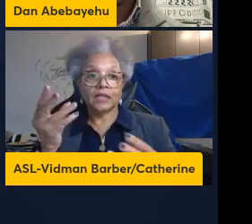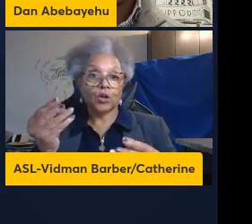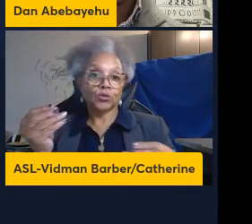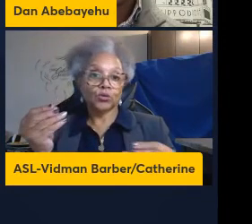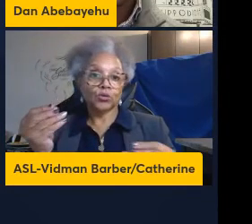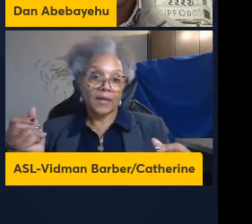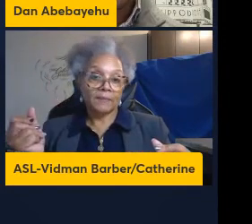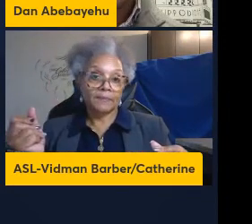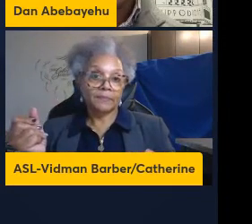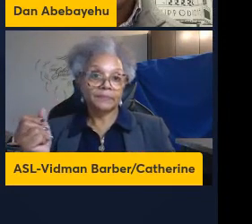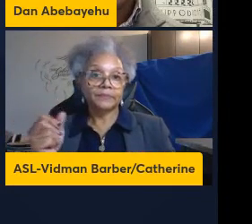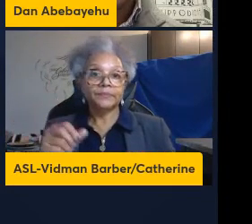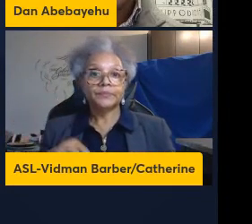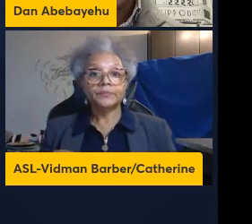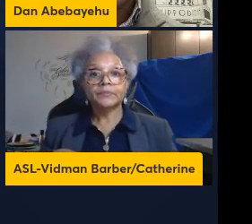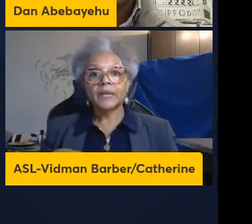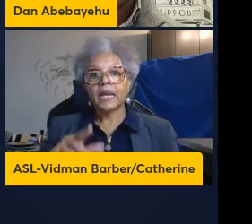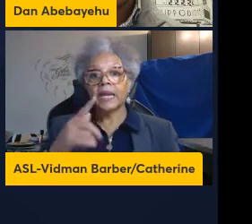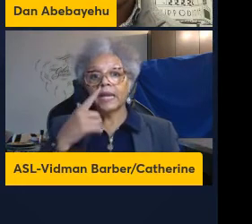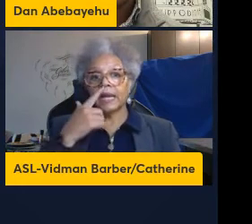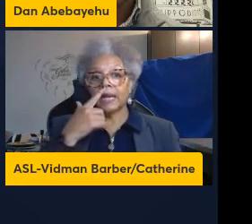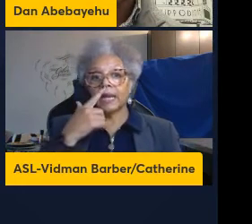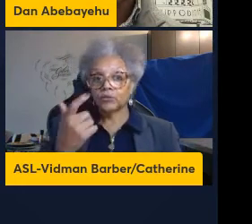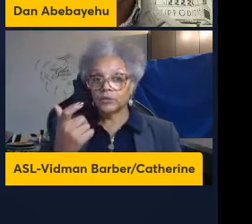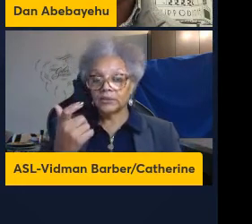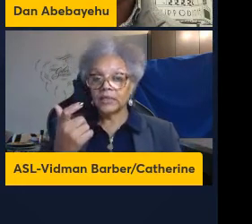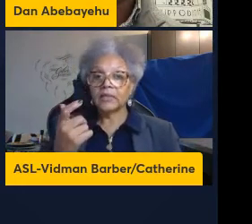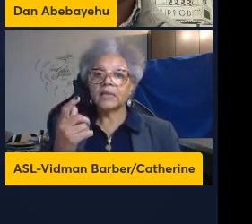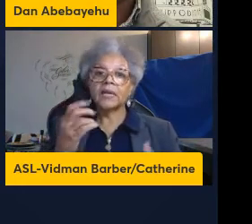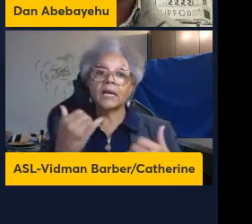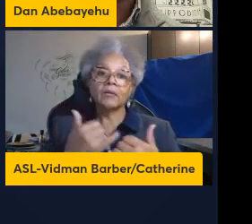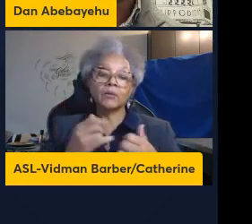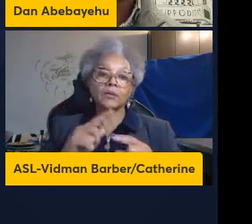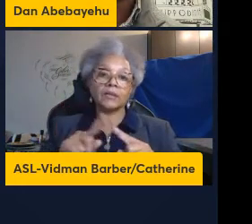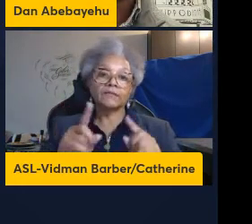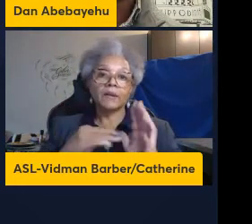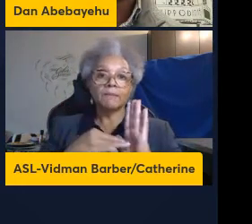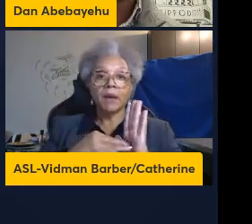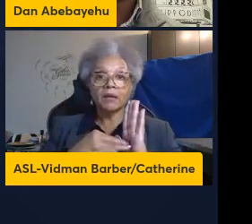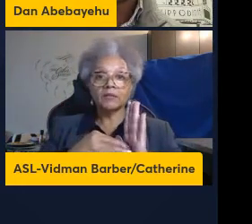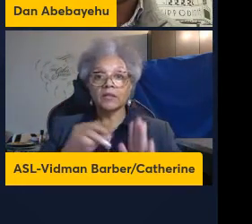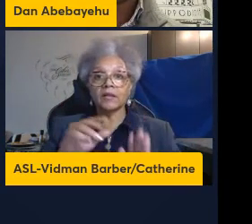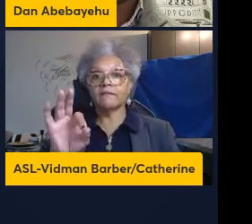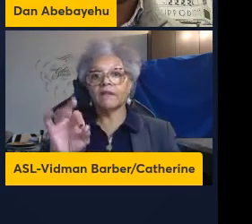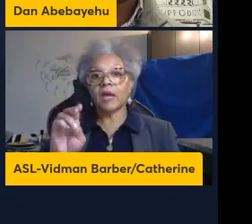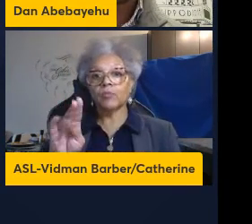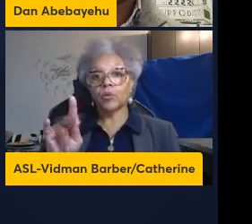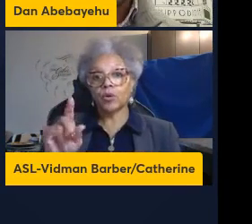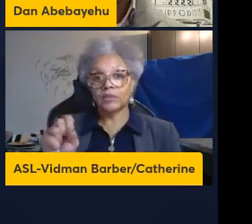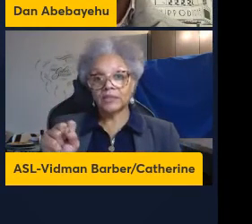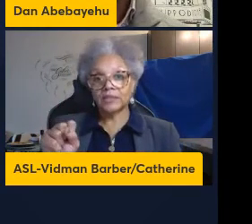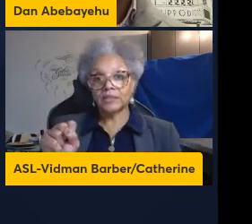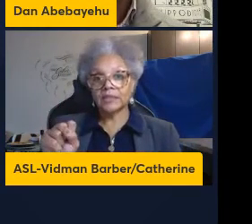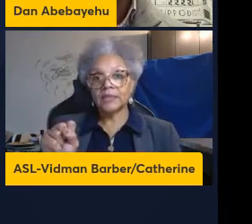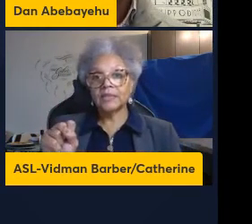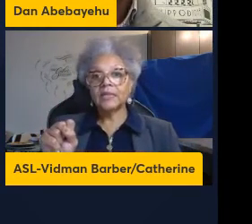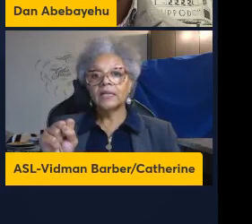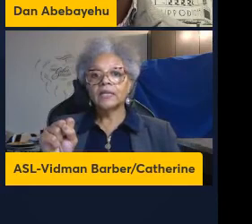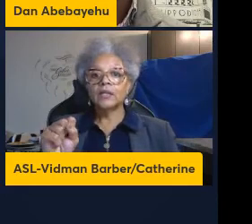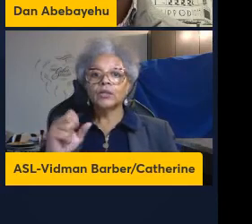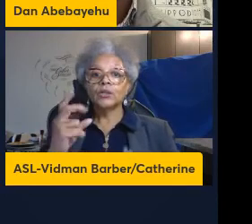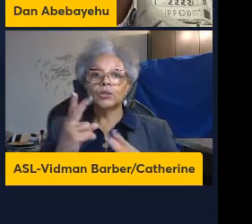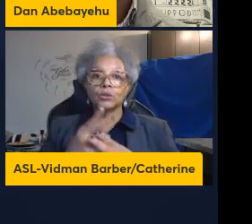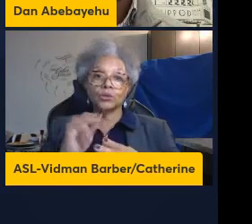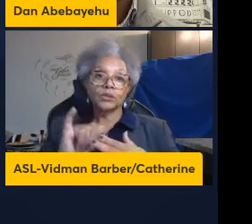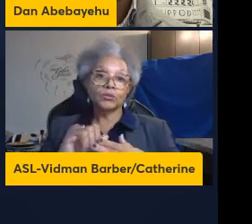And interestingly, in current models of lung fibrosis, usually we use a bleomycin to induce it. But